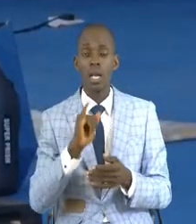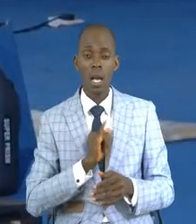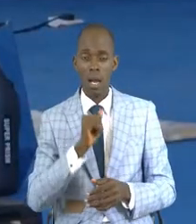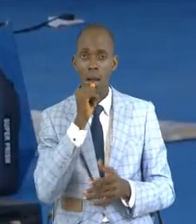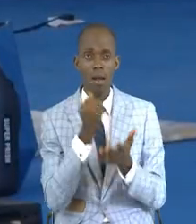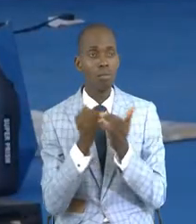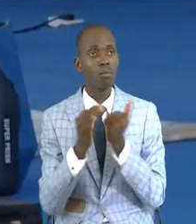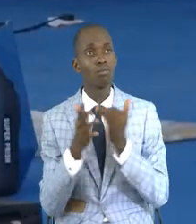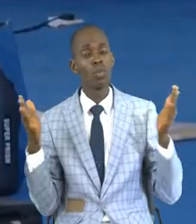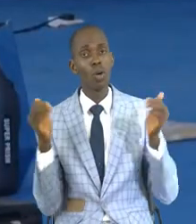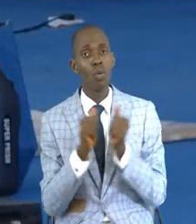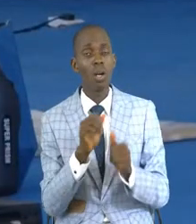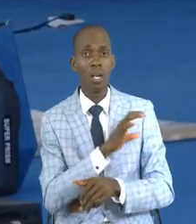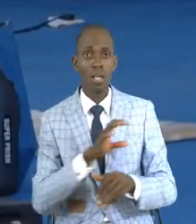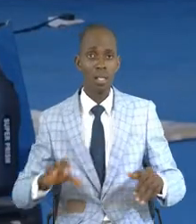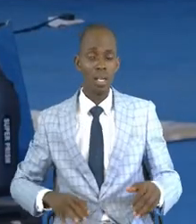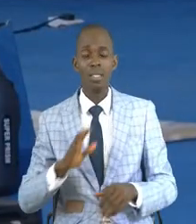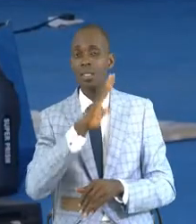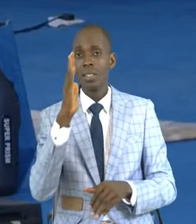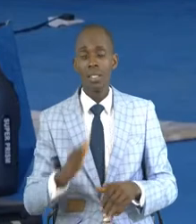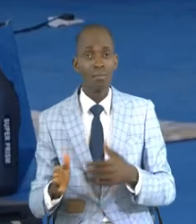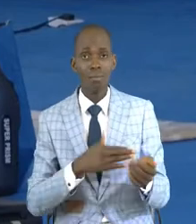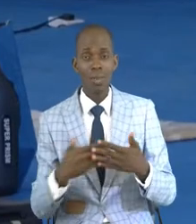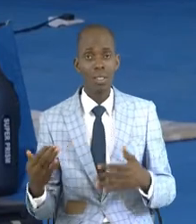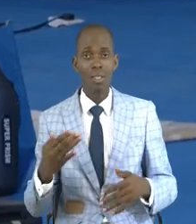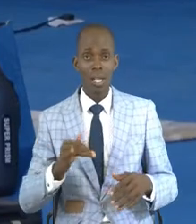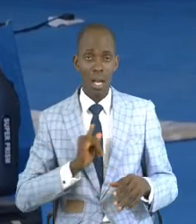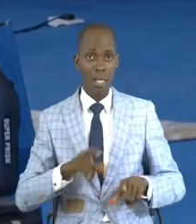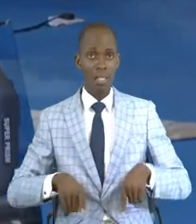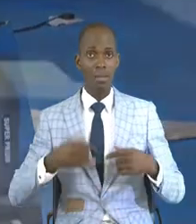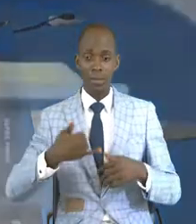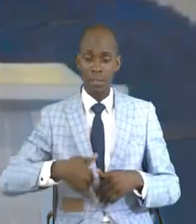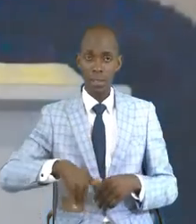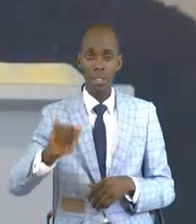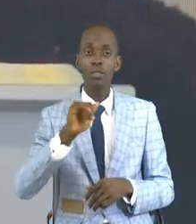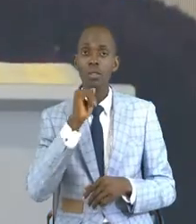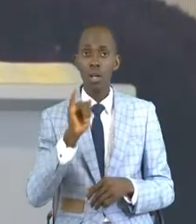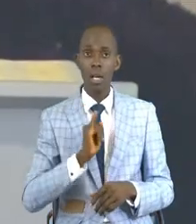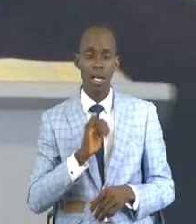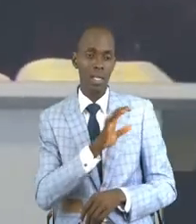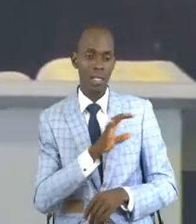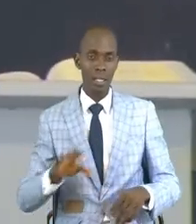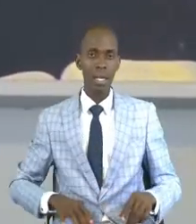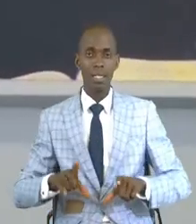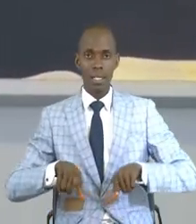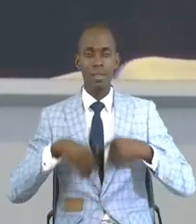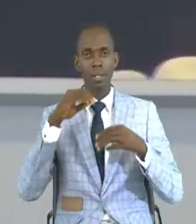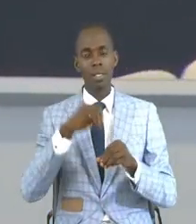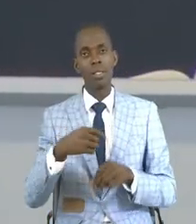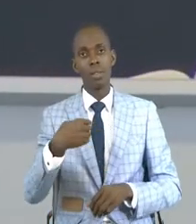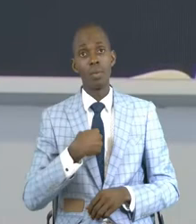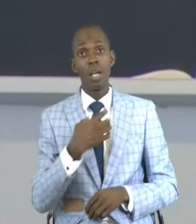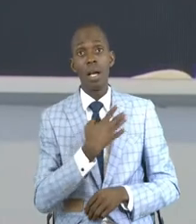I live, yet not I, but Christ liveth in me. And the life which I